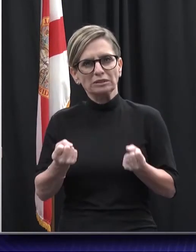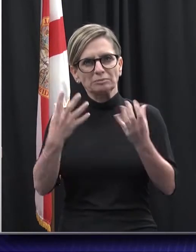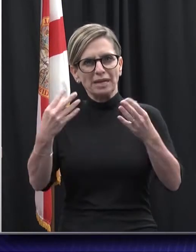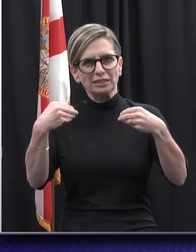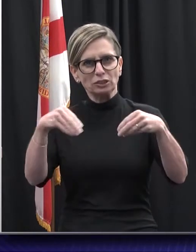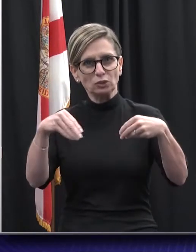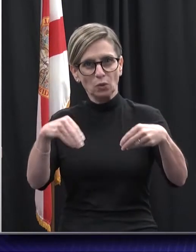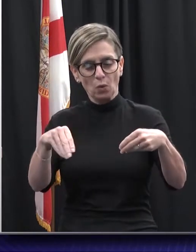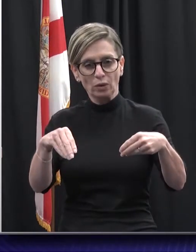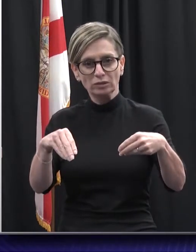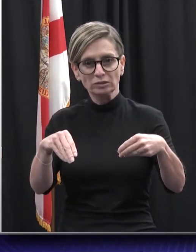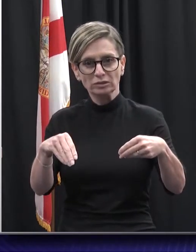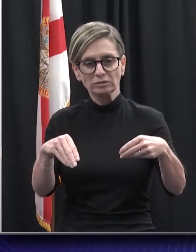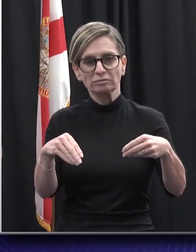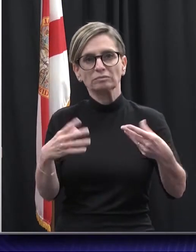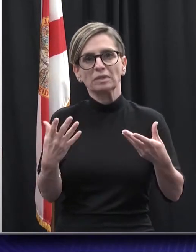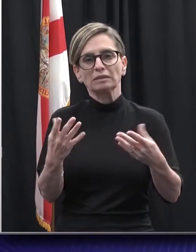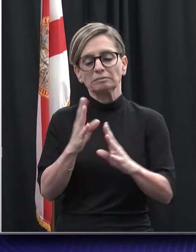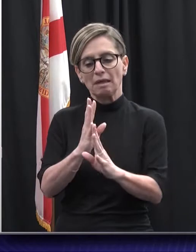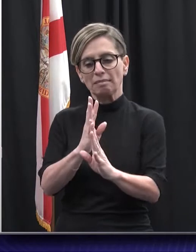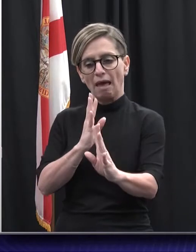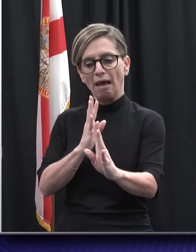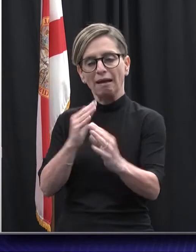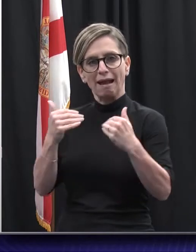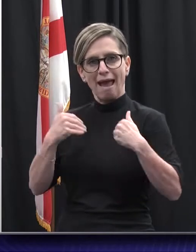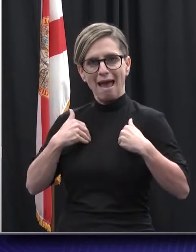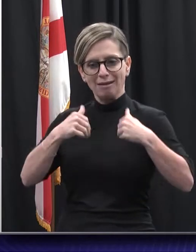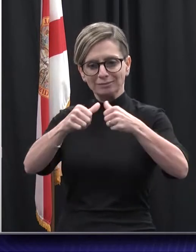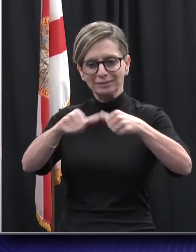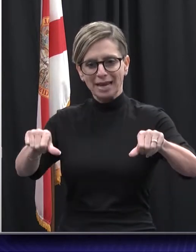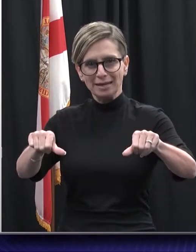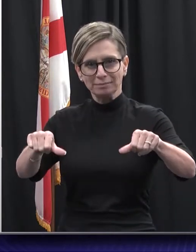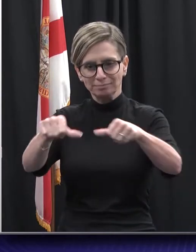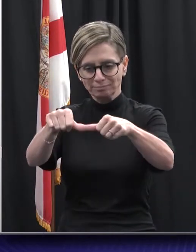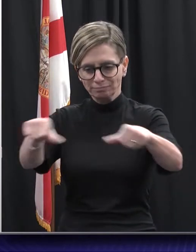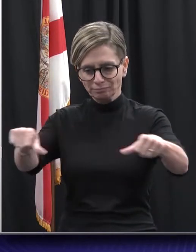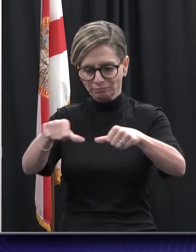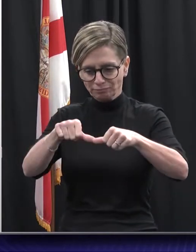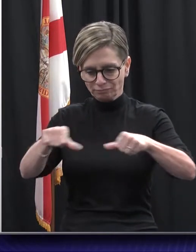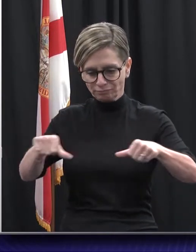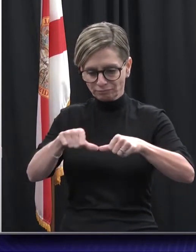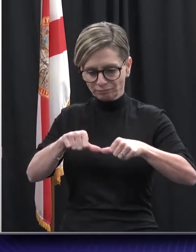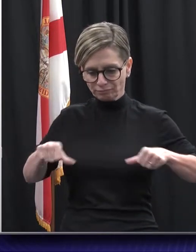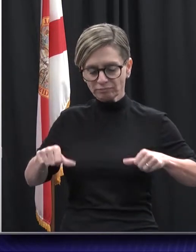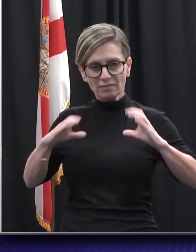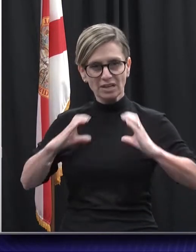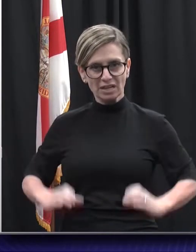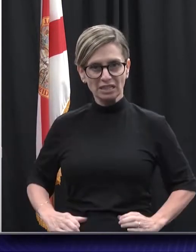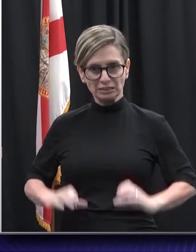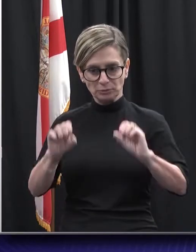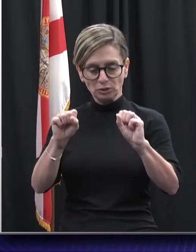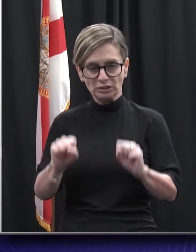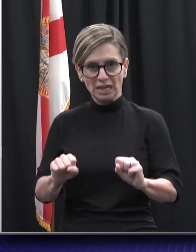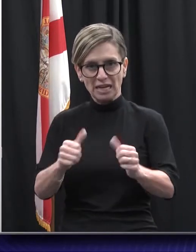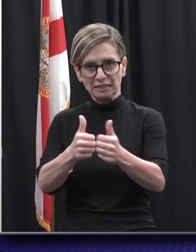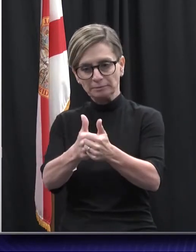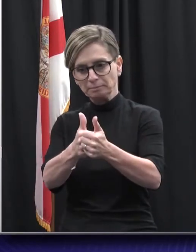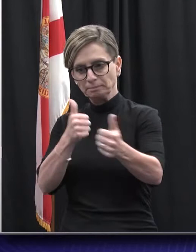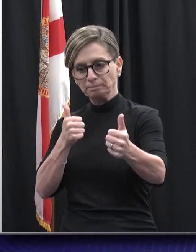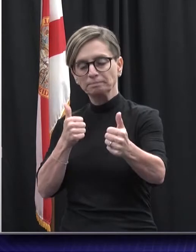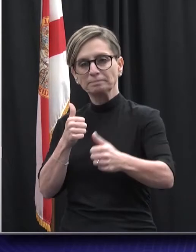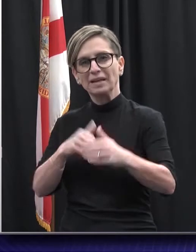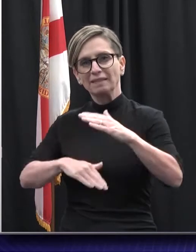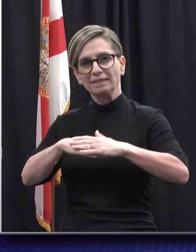lines that have been taped out so that their customers can maintain that safe distances, and that's the kind of